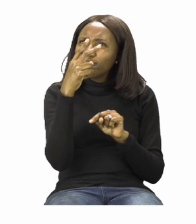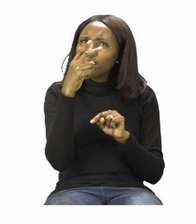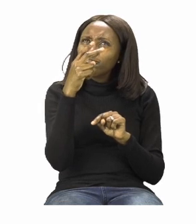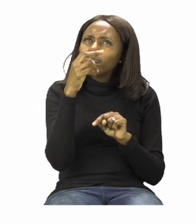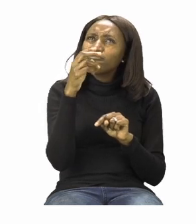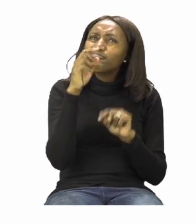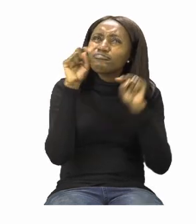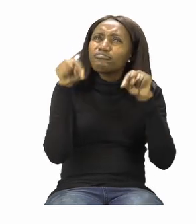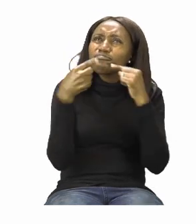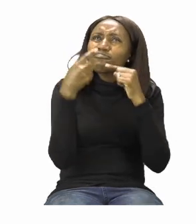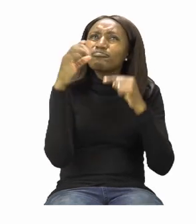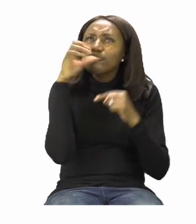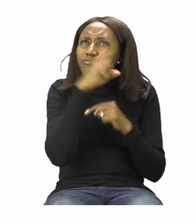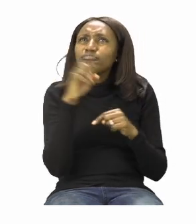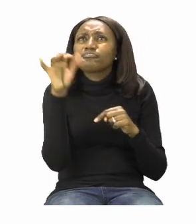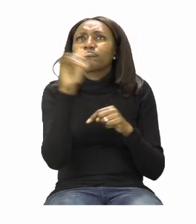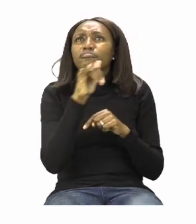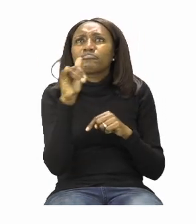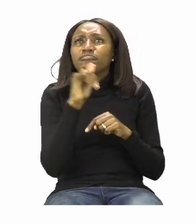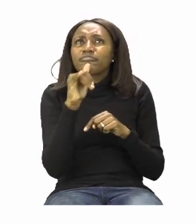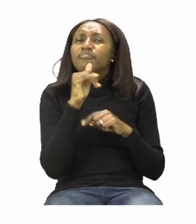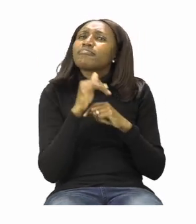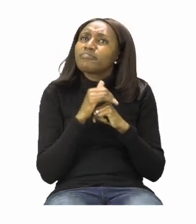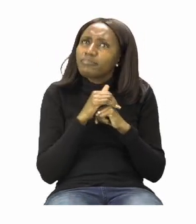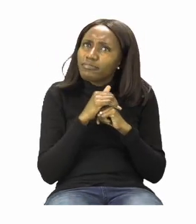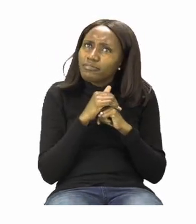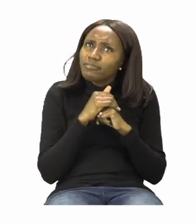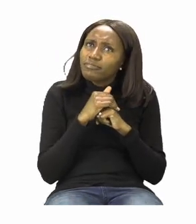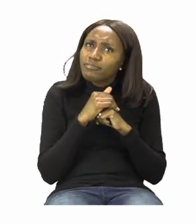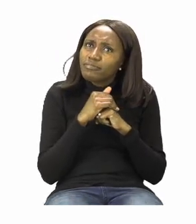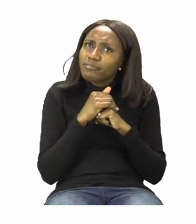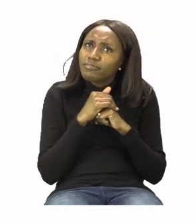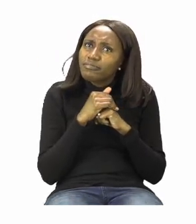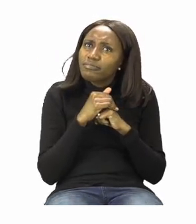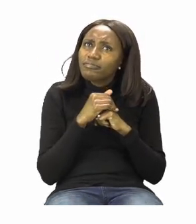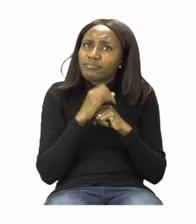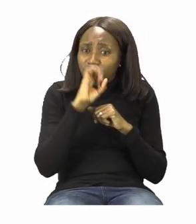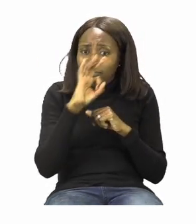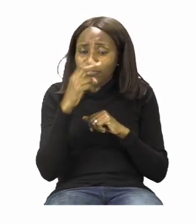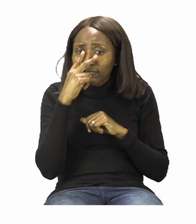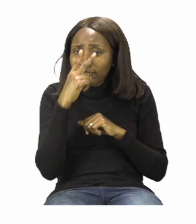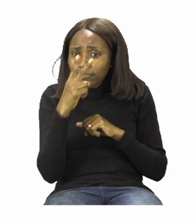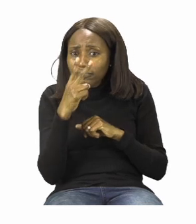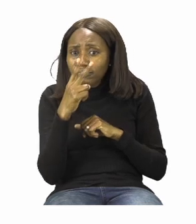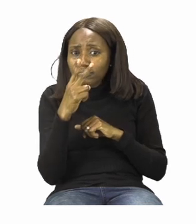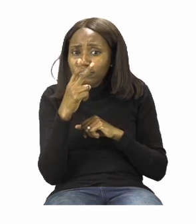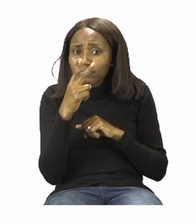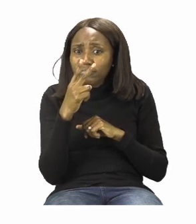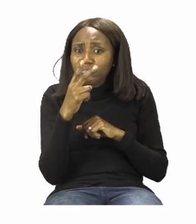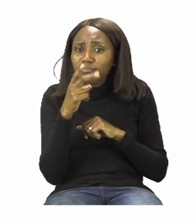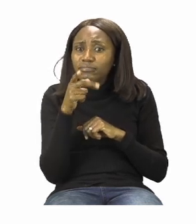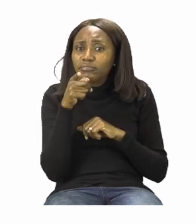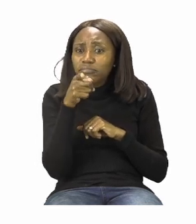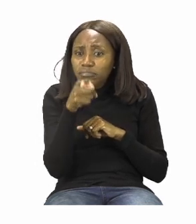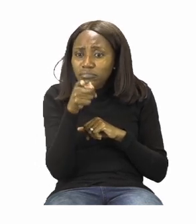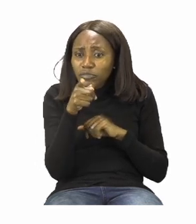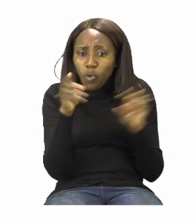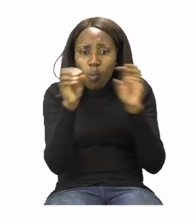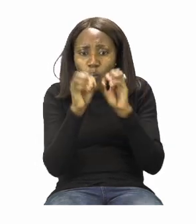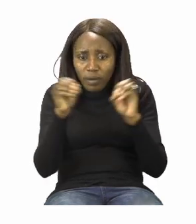picture and then putting an X where we see that there is something